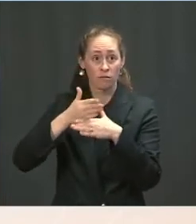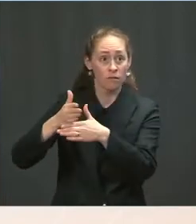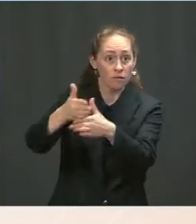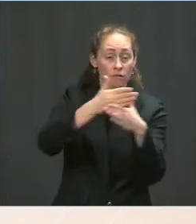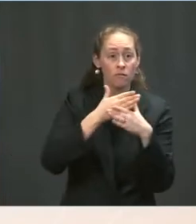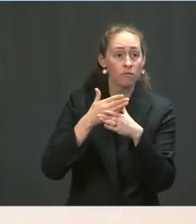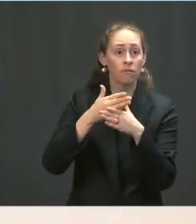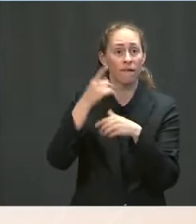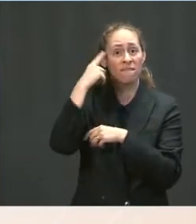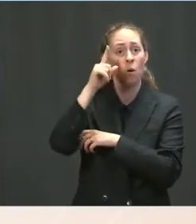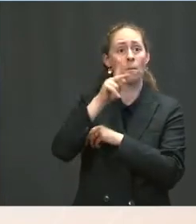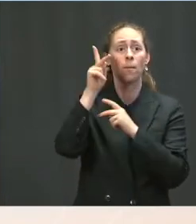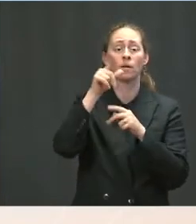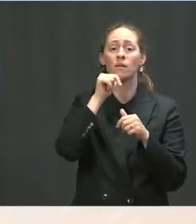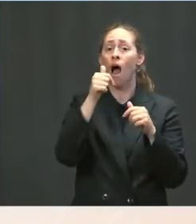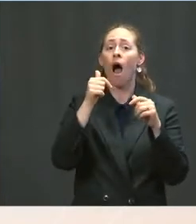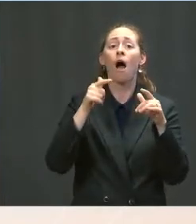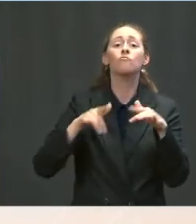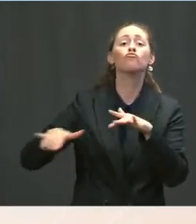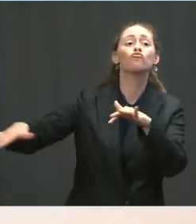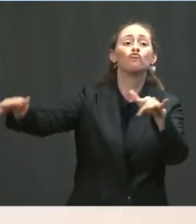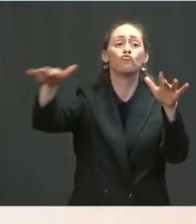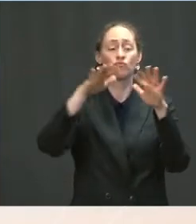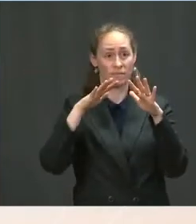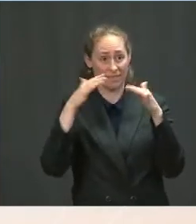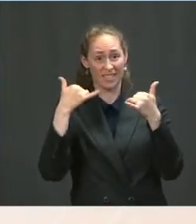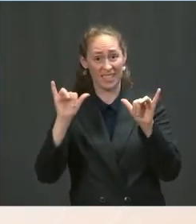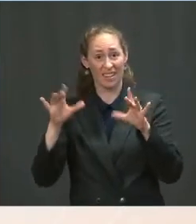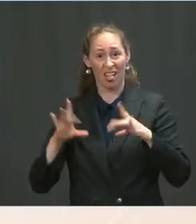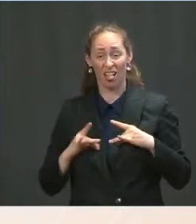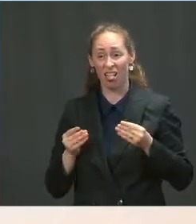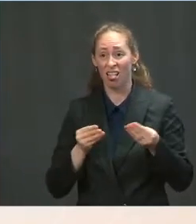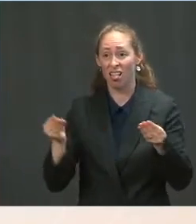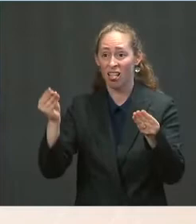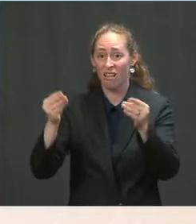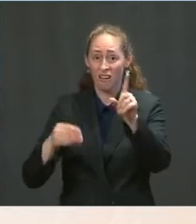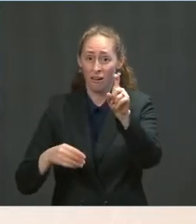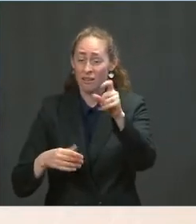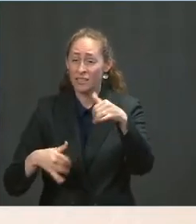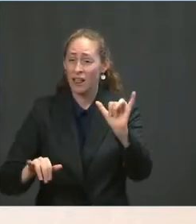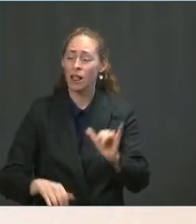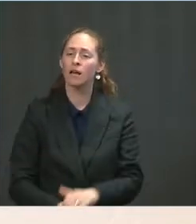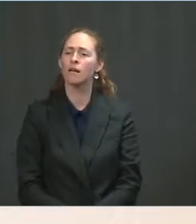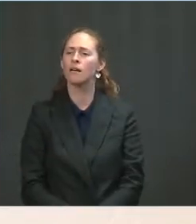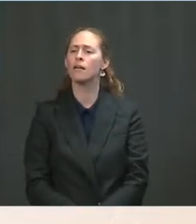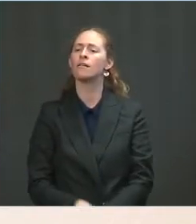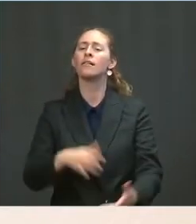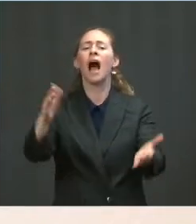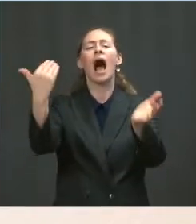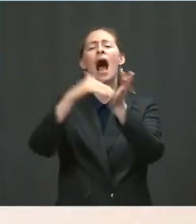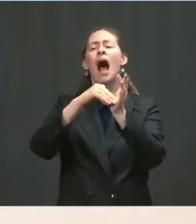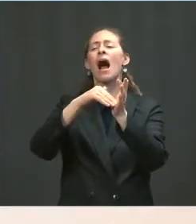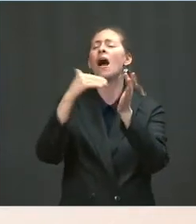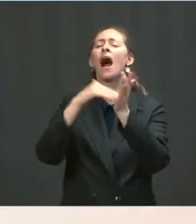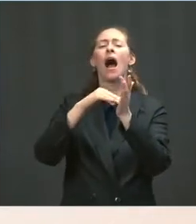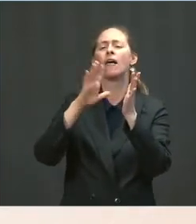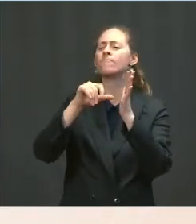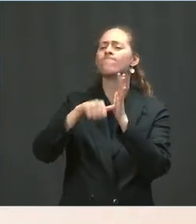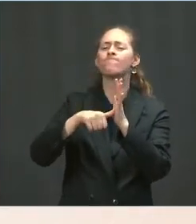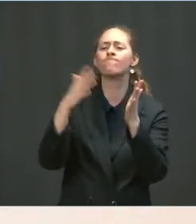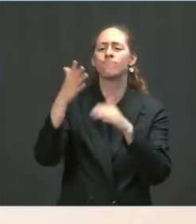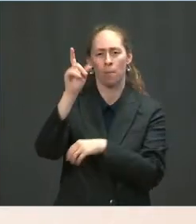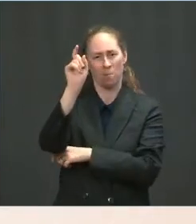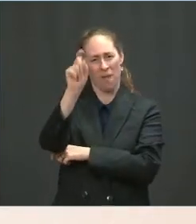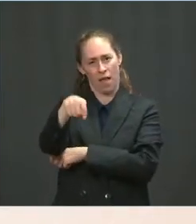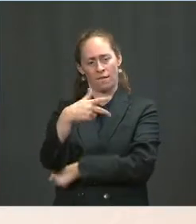vaccinated. That is really the answer here. That is what we're seeing from that's what we're hearing from CDC. That's what we're even seeing from these slides,